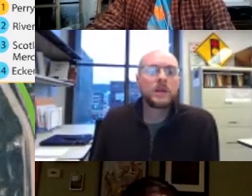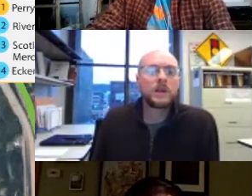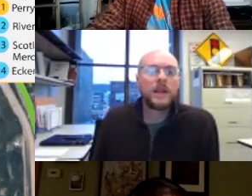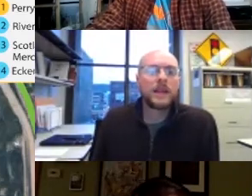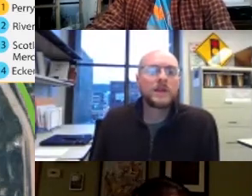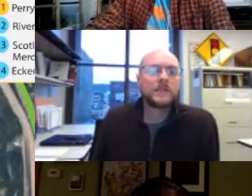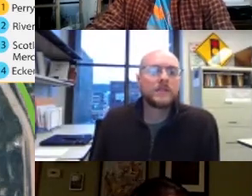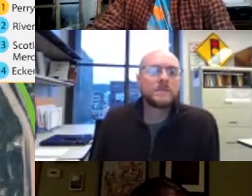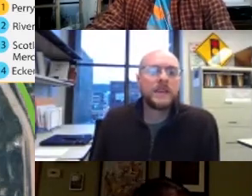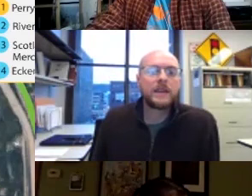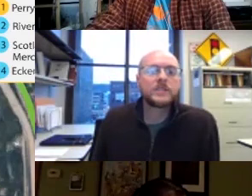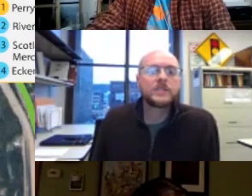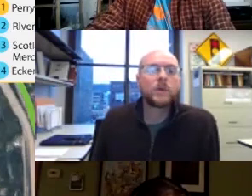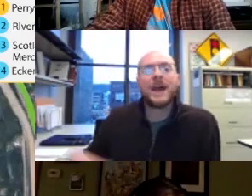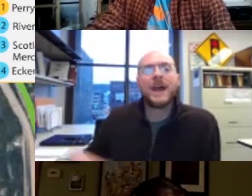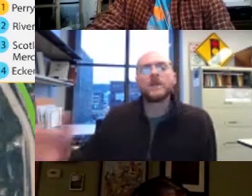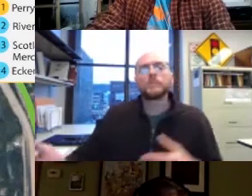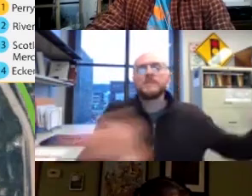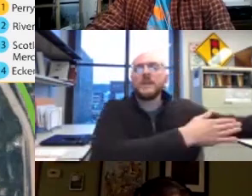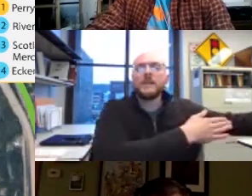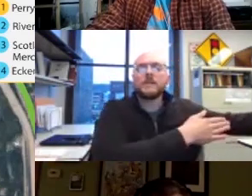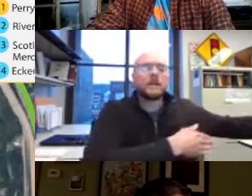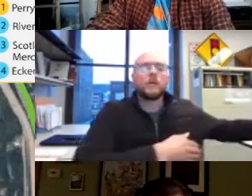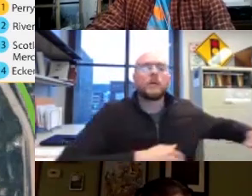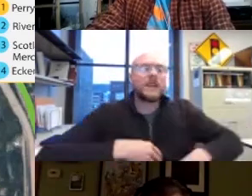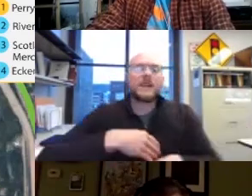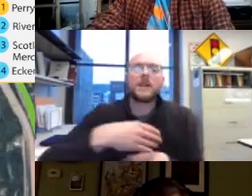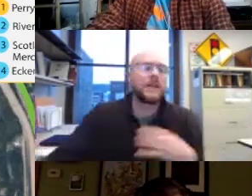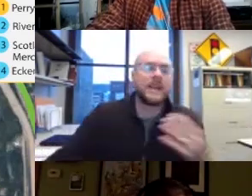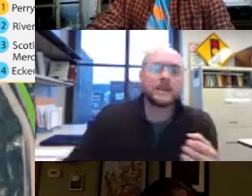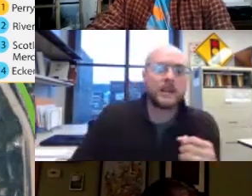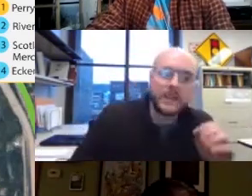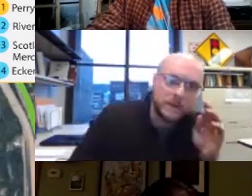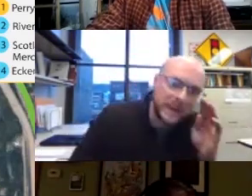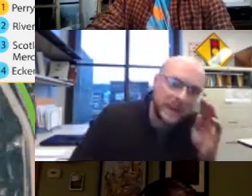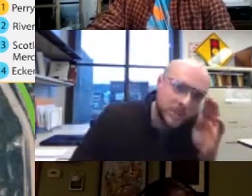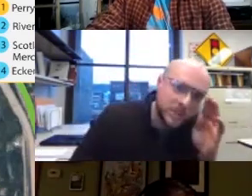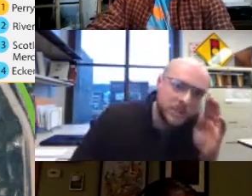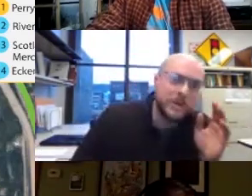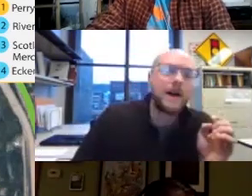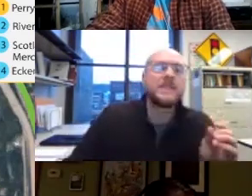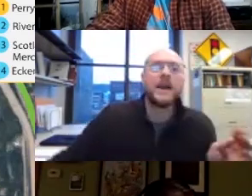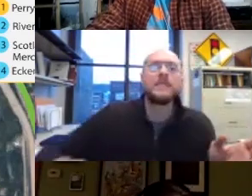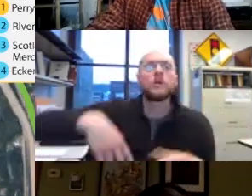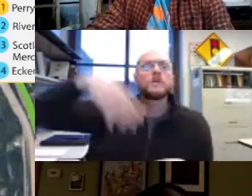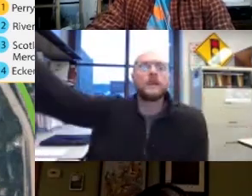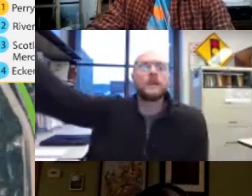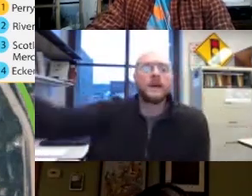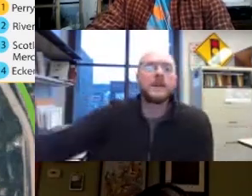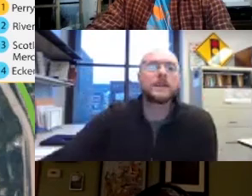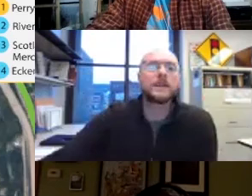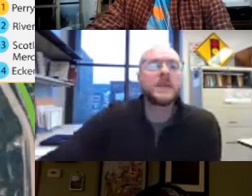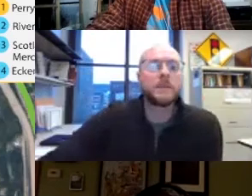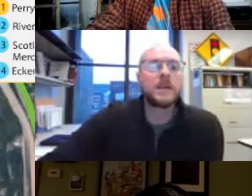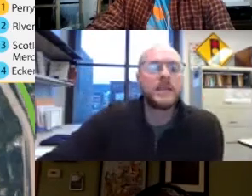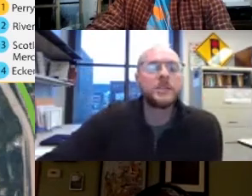to your Allegheny West Civic Council meeting. And so we're going to have a pre-meeting where we can hash out any remaining questions you have. And then there will be